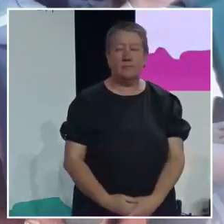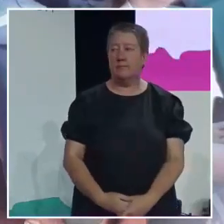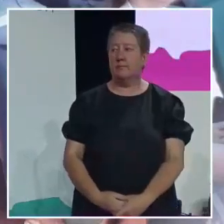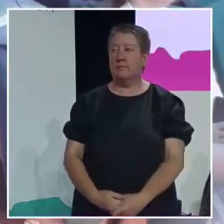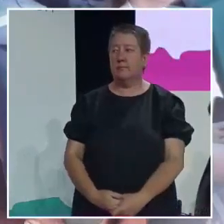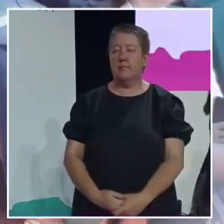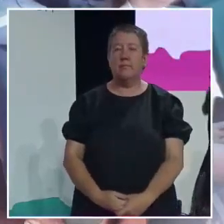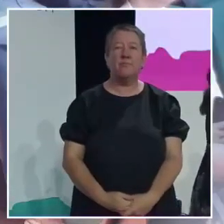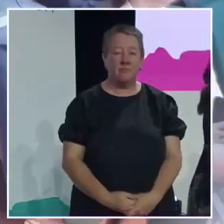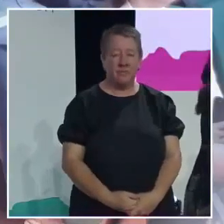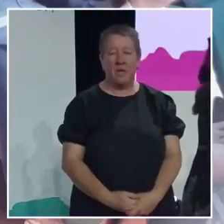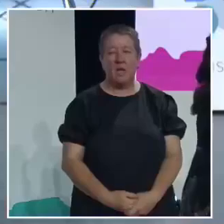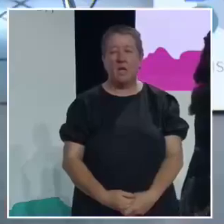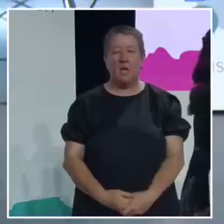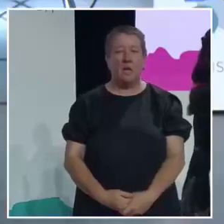So I start.